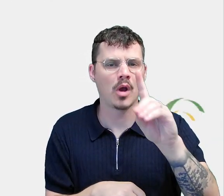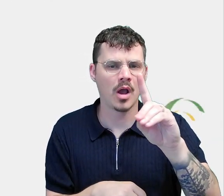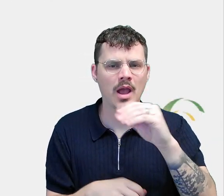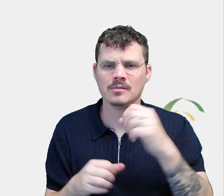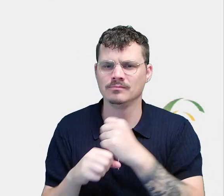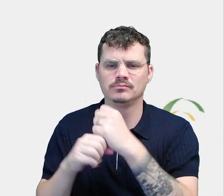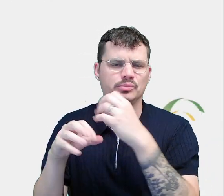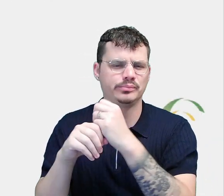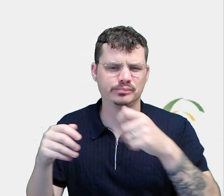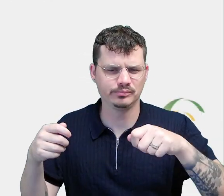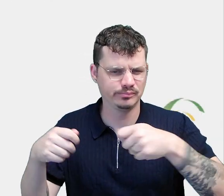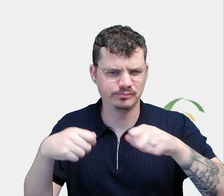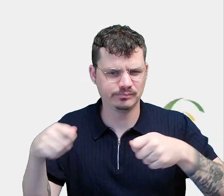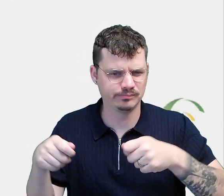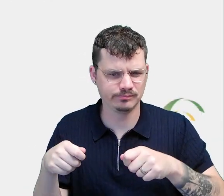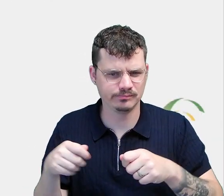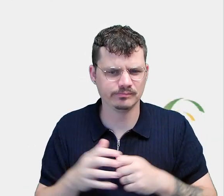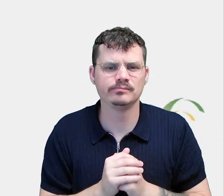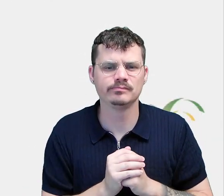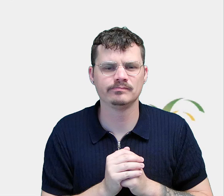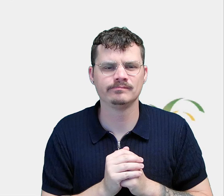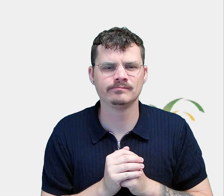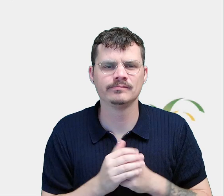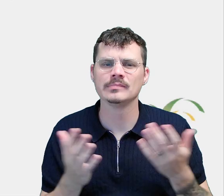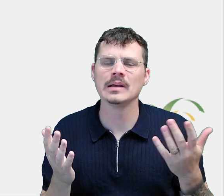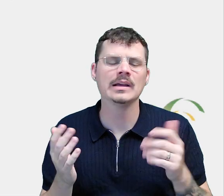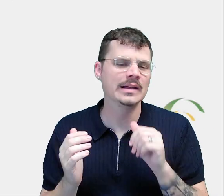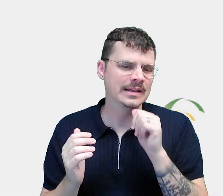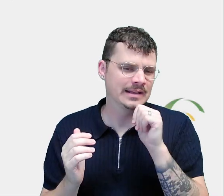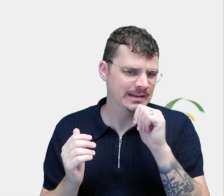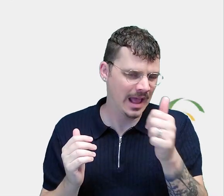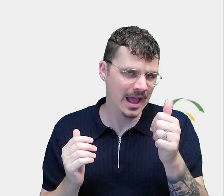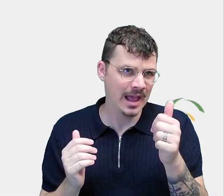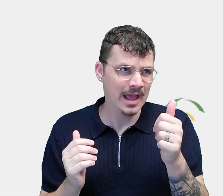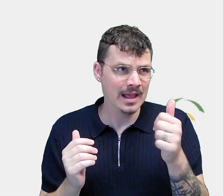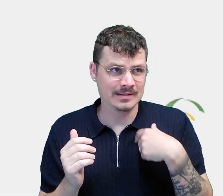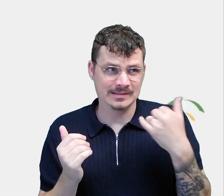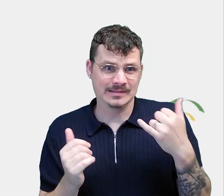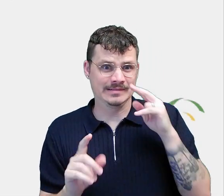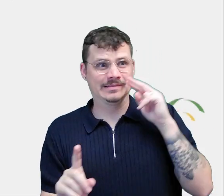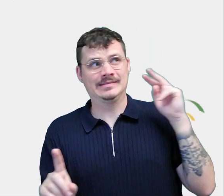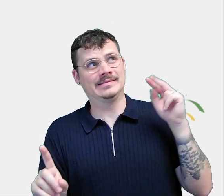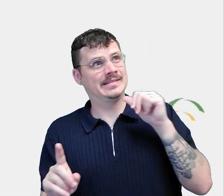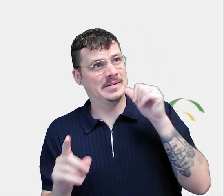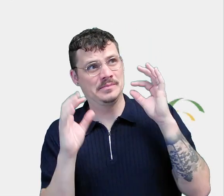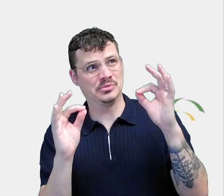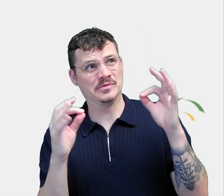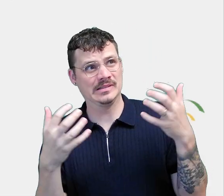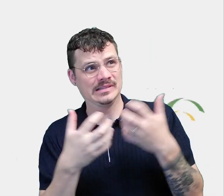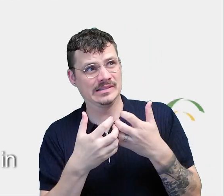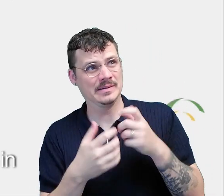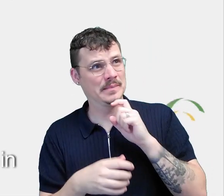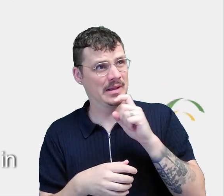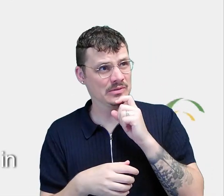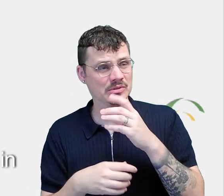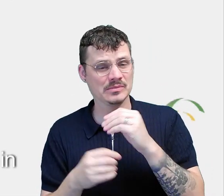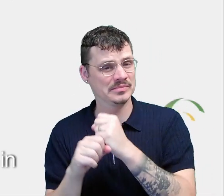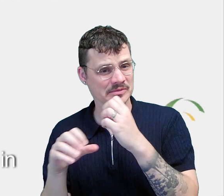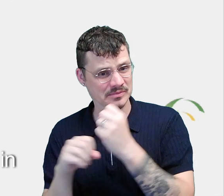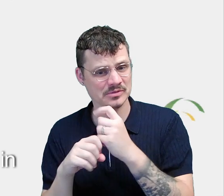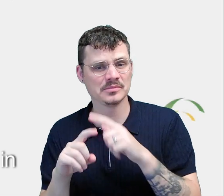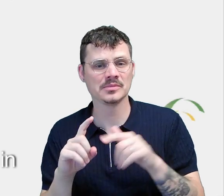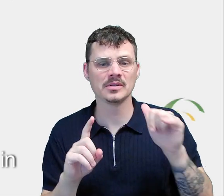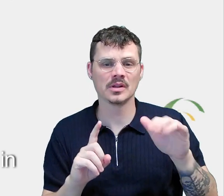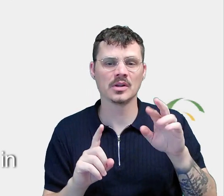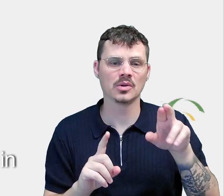explosives. Not a perfect combination, I'm thinking. The rod was